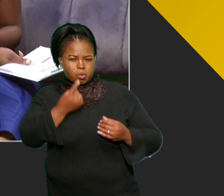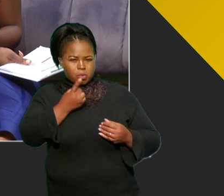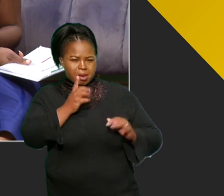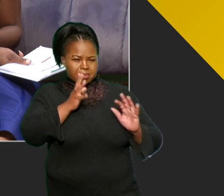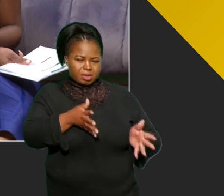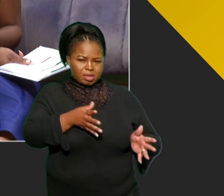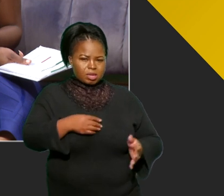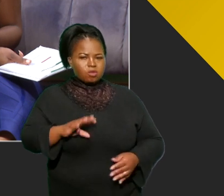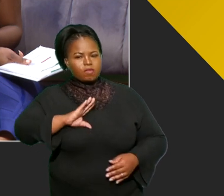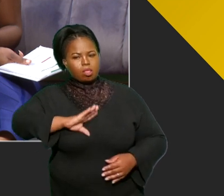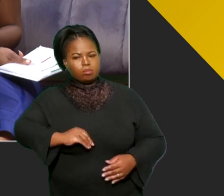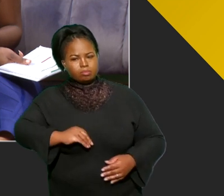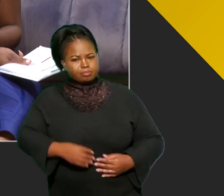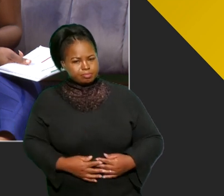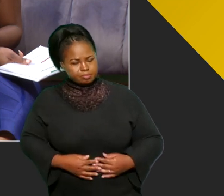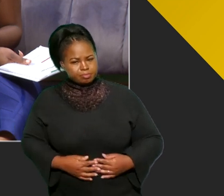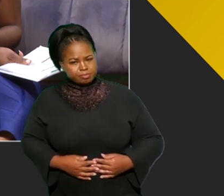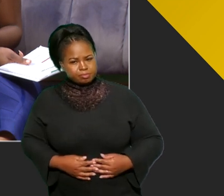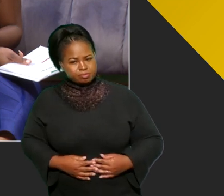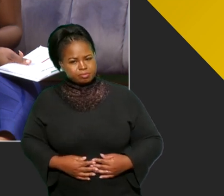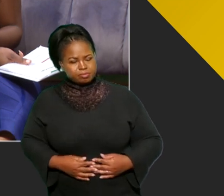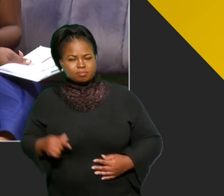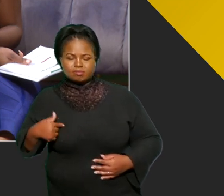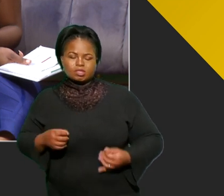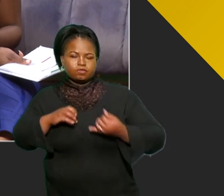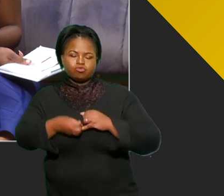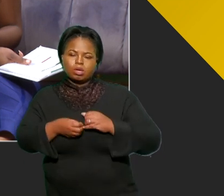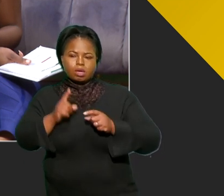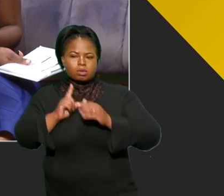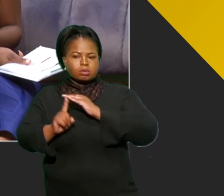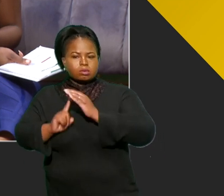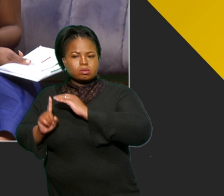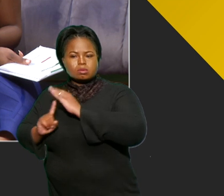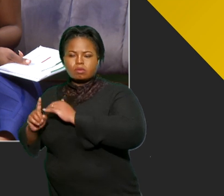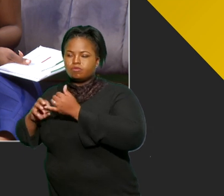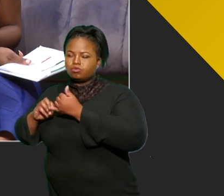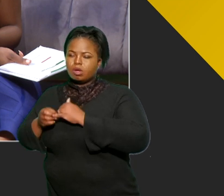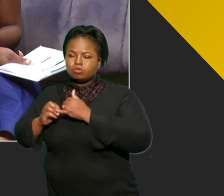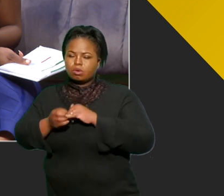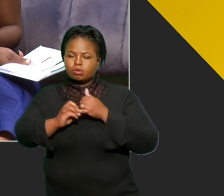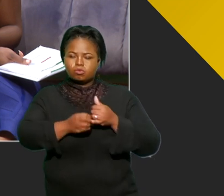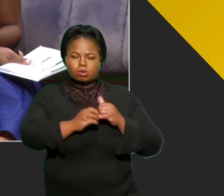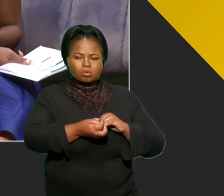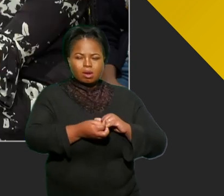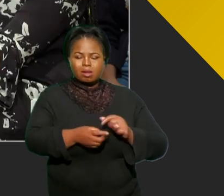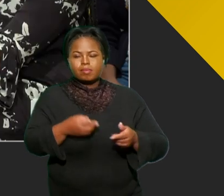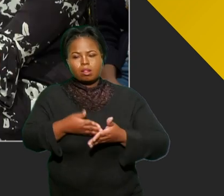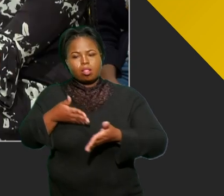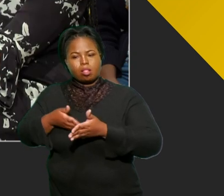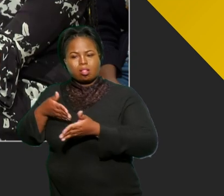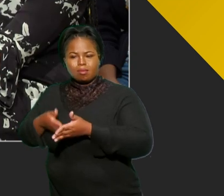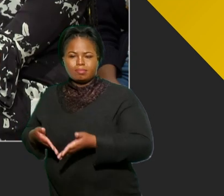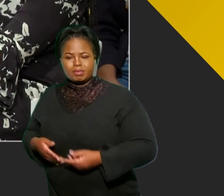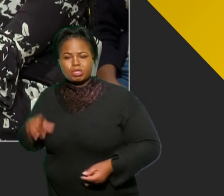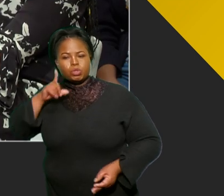door and you felt discouraged? Like, I've knocked in many doors. Okay. I have knocked in many doors. And I even went